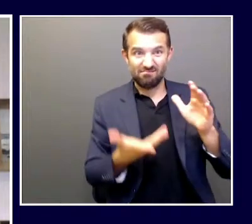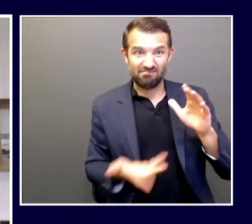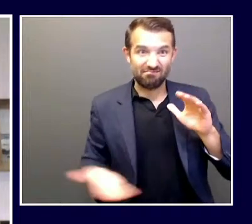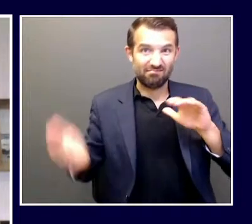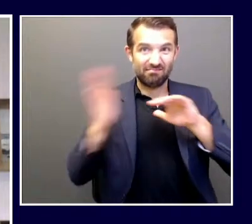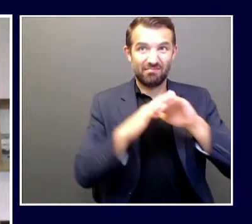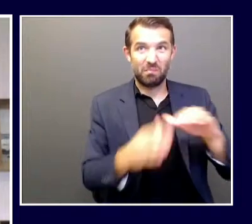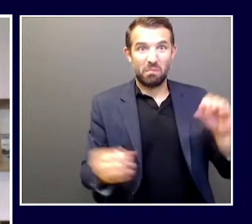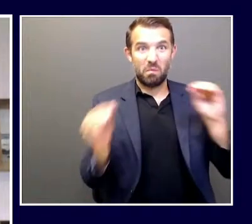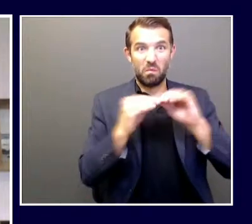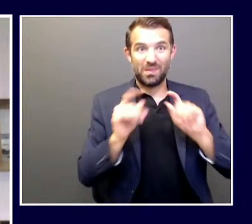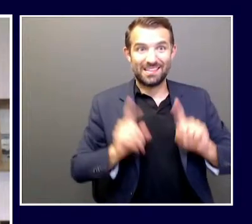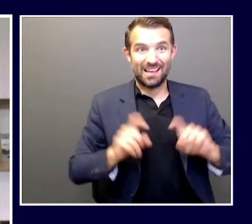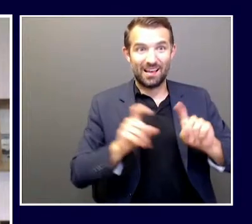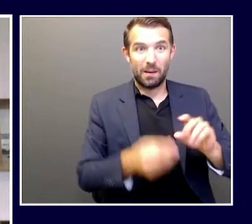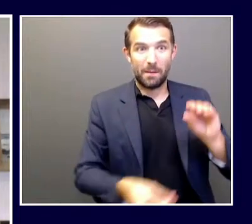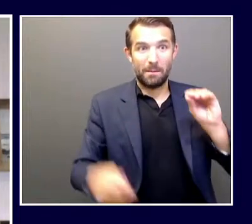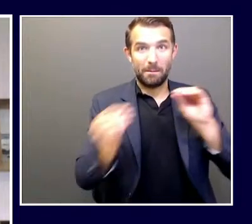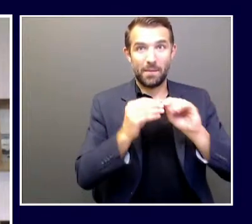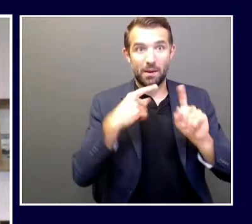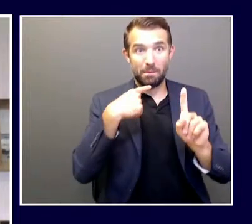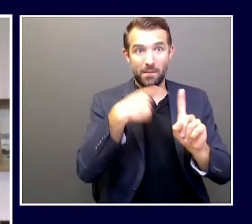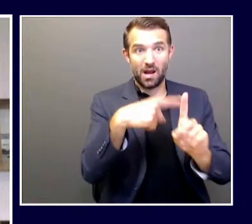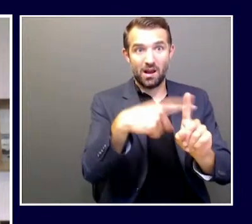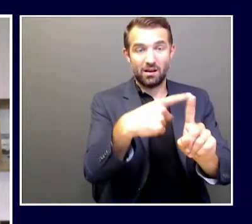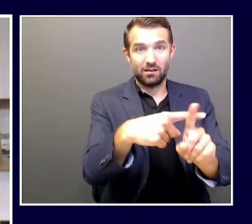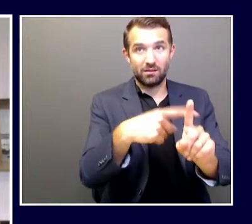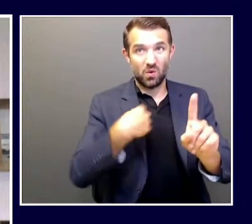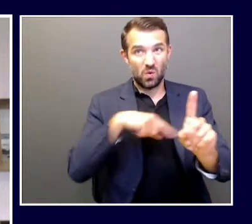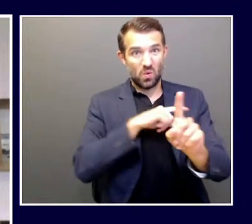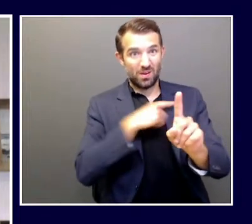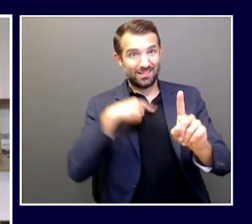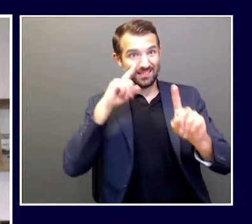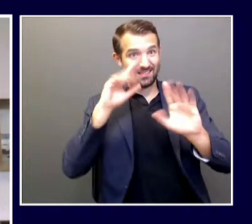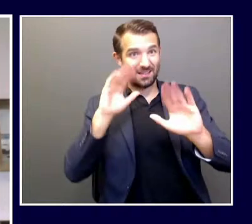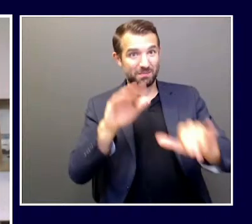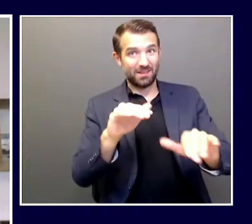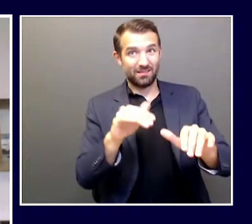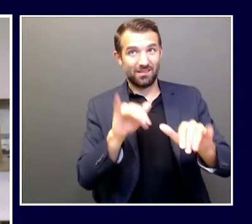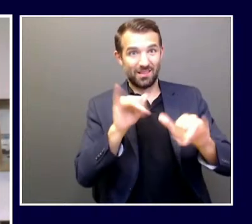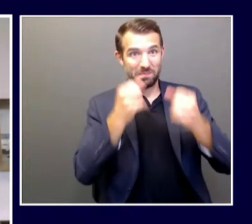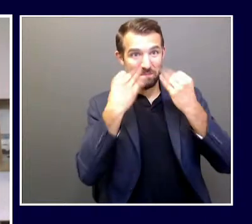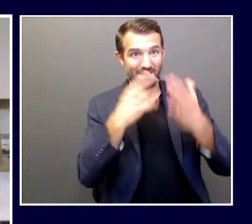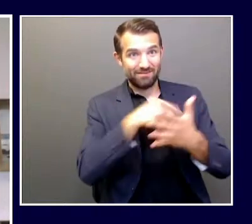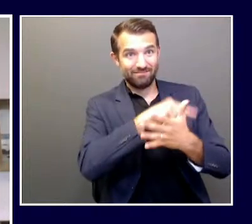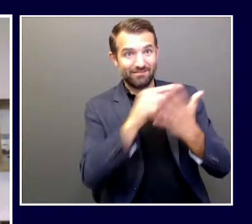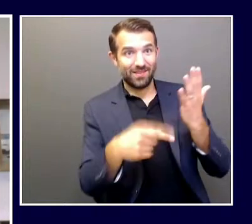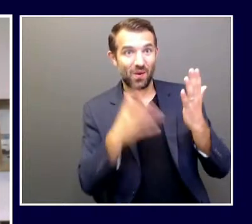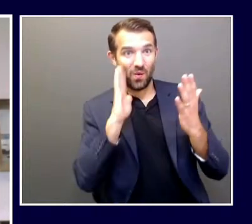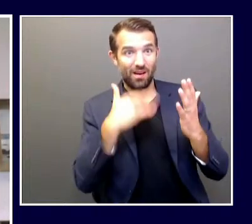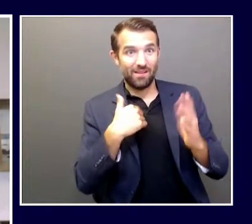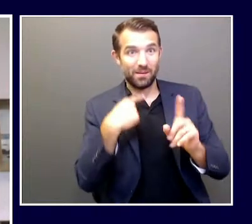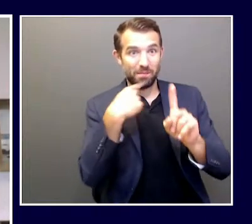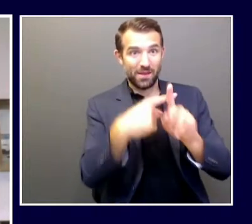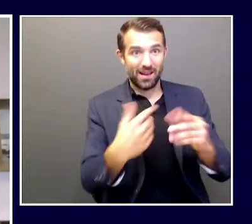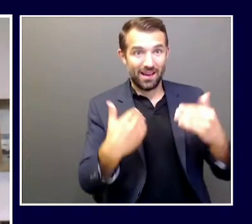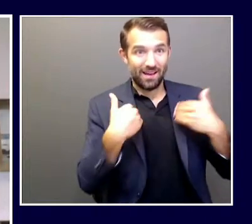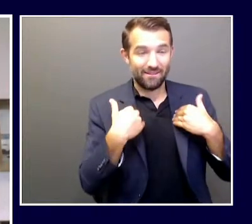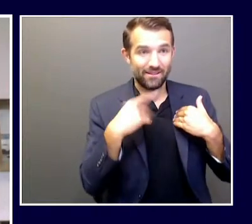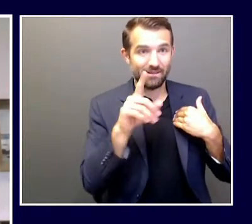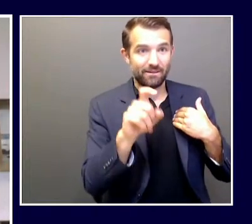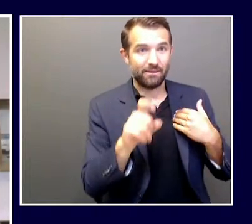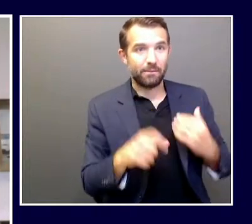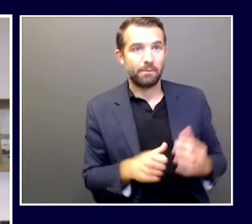see a really large number of potential positive tests in the next couple of days? Let's see. Okay, first for context,